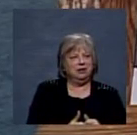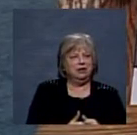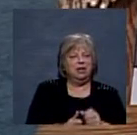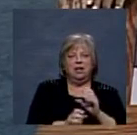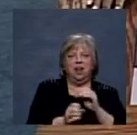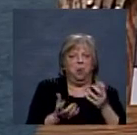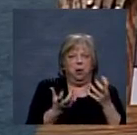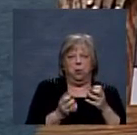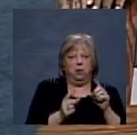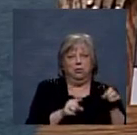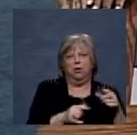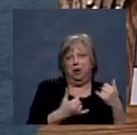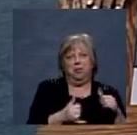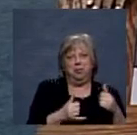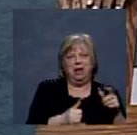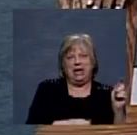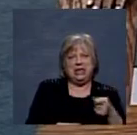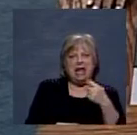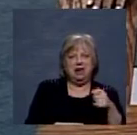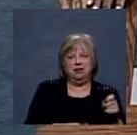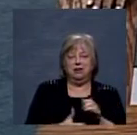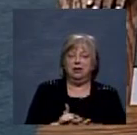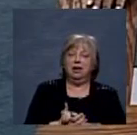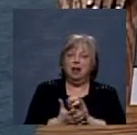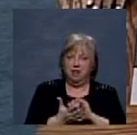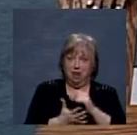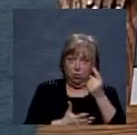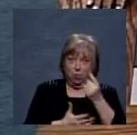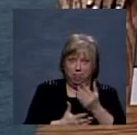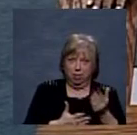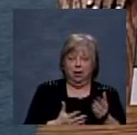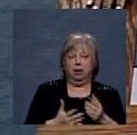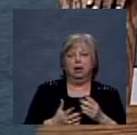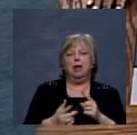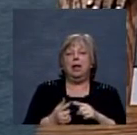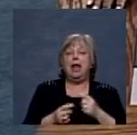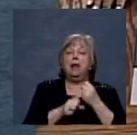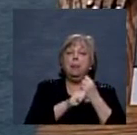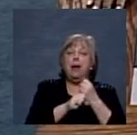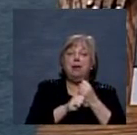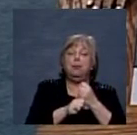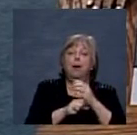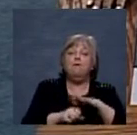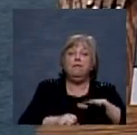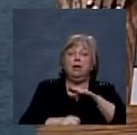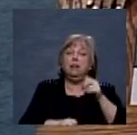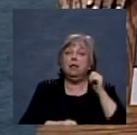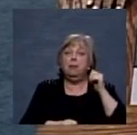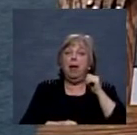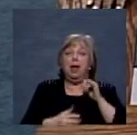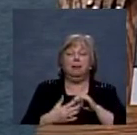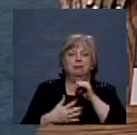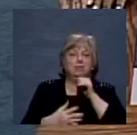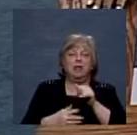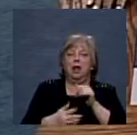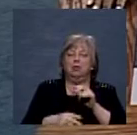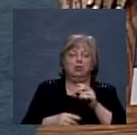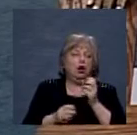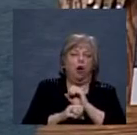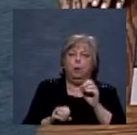No one would go there and play tennis. That's just one thing. There's a baseball field in the back that is not being